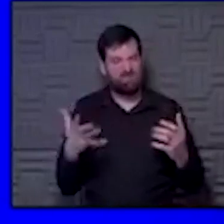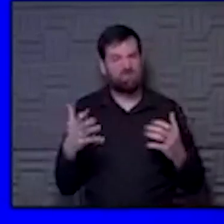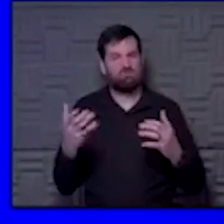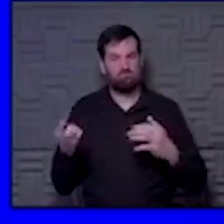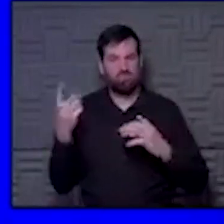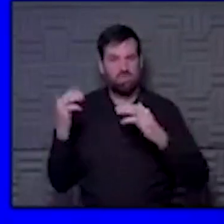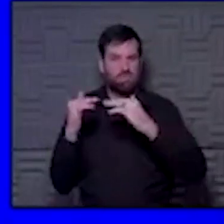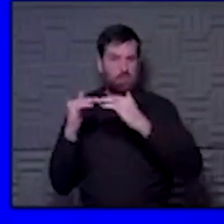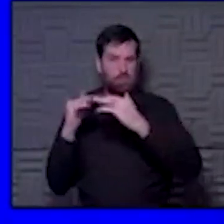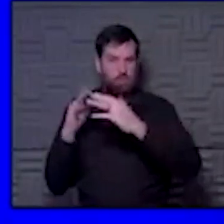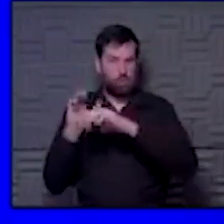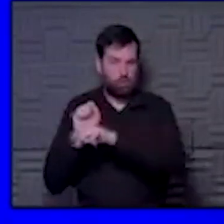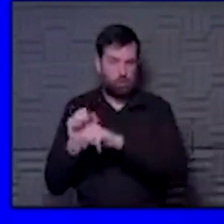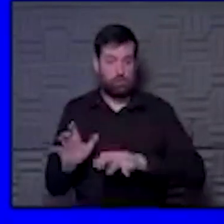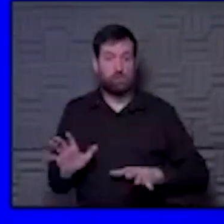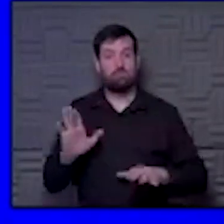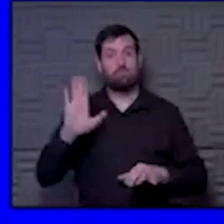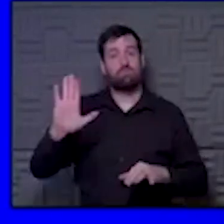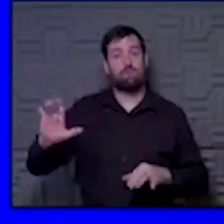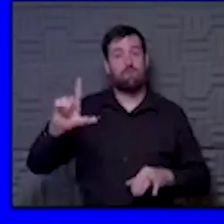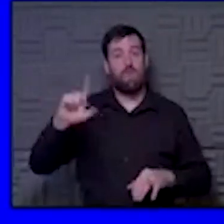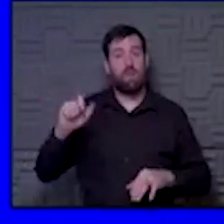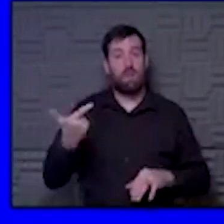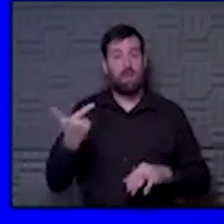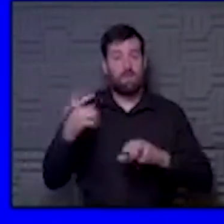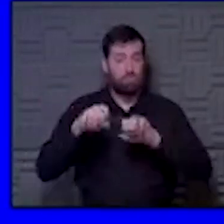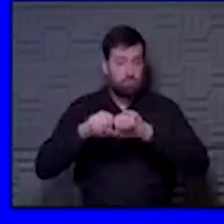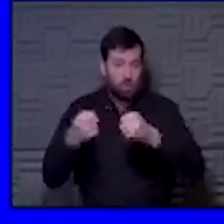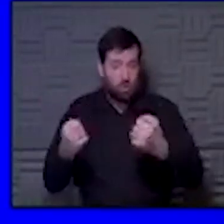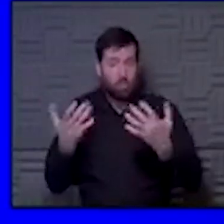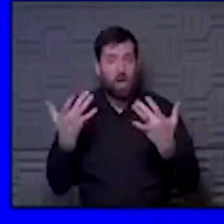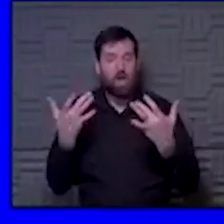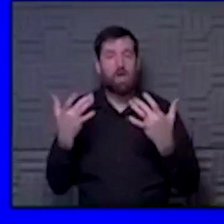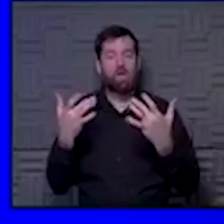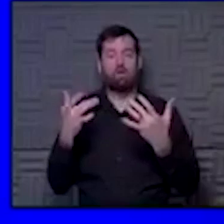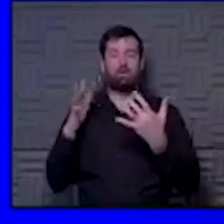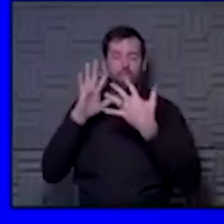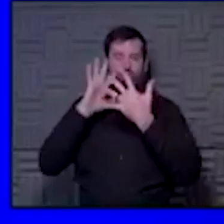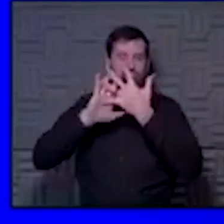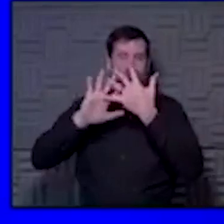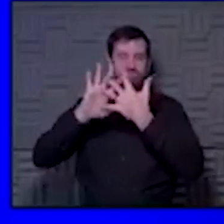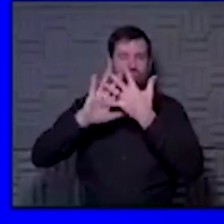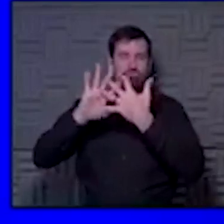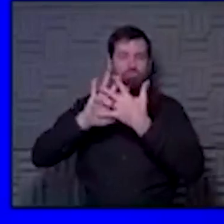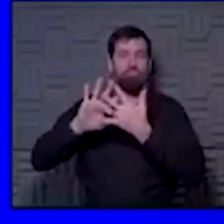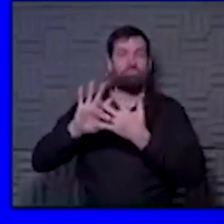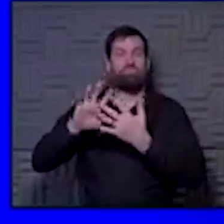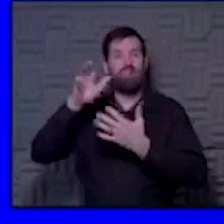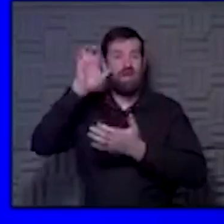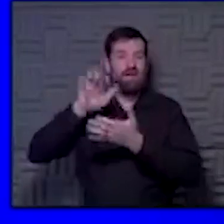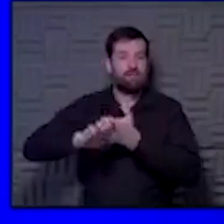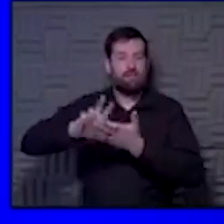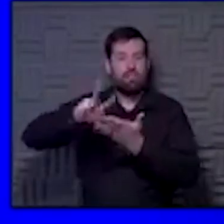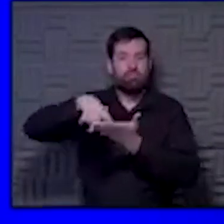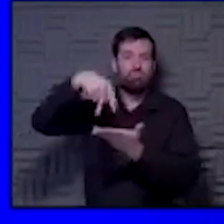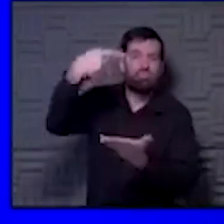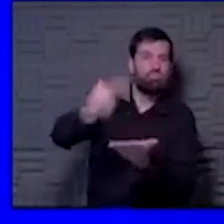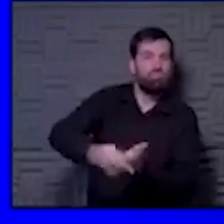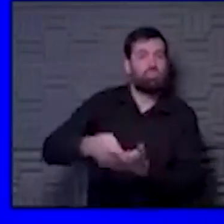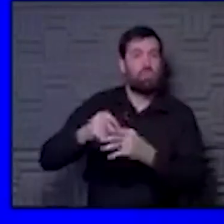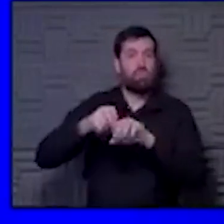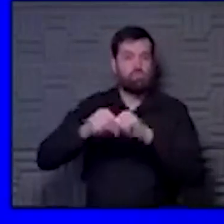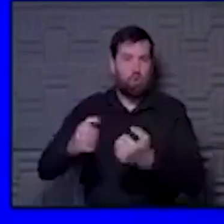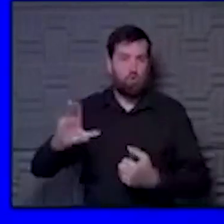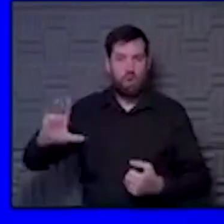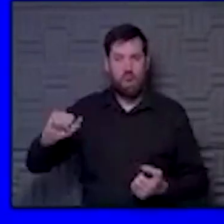who actually her leg broke because her husband's glasses fogged up and he tripped over her leg. So we don't want anything unsafe. But